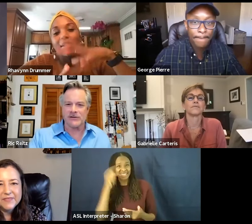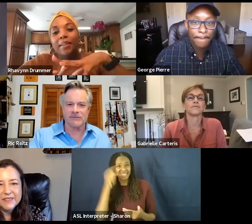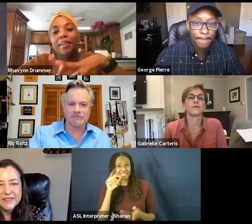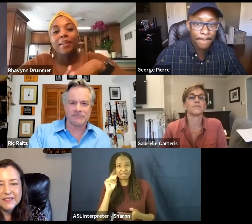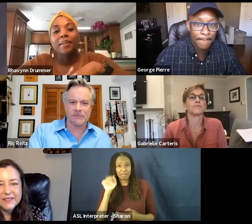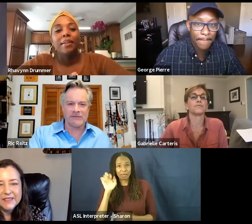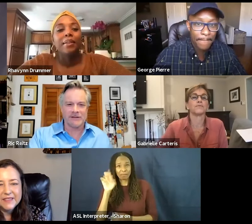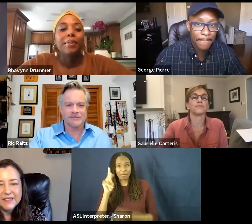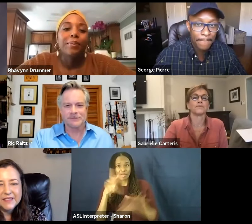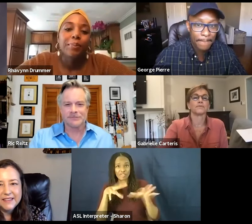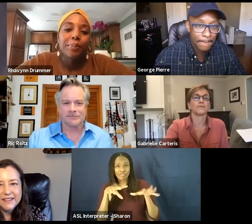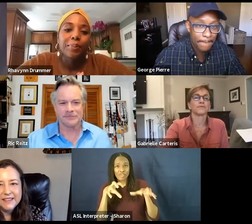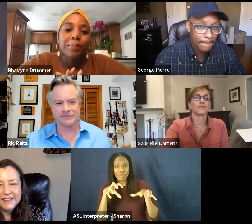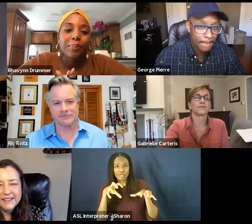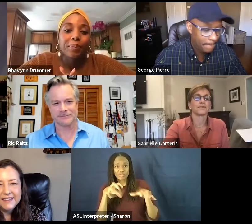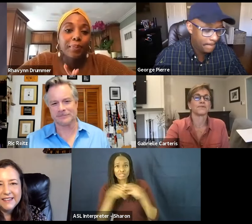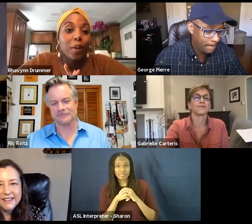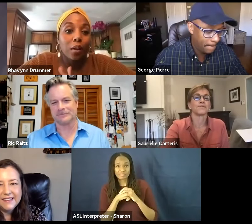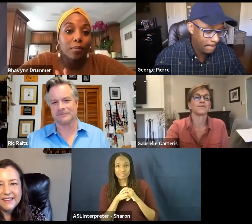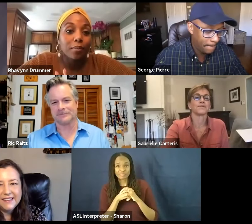George. Please. Rhavynn.